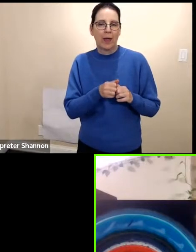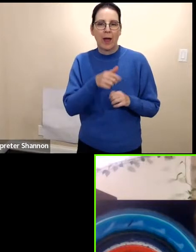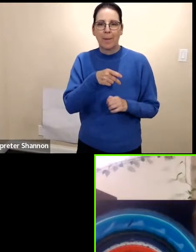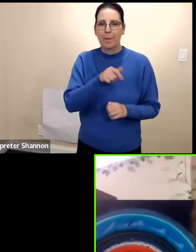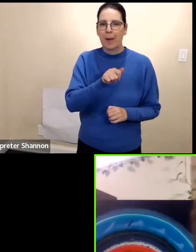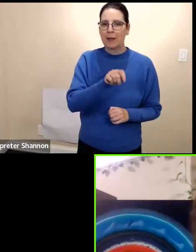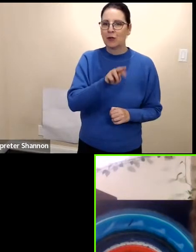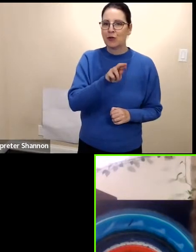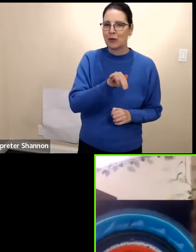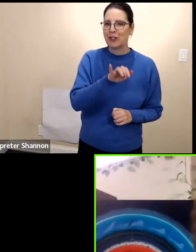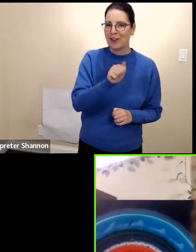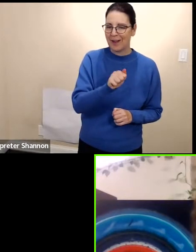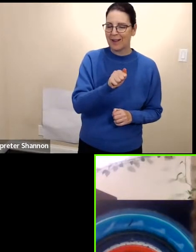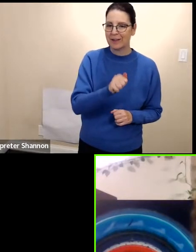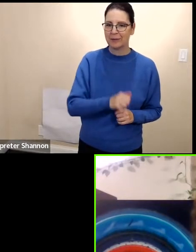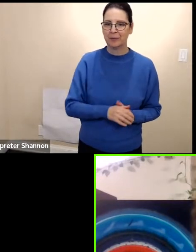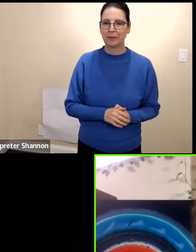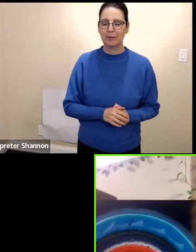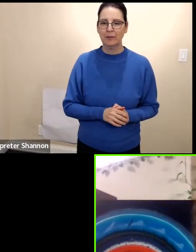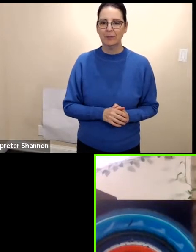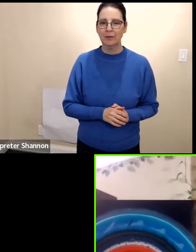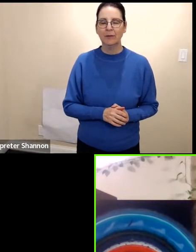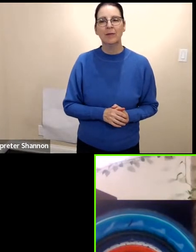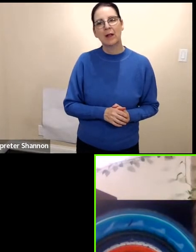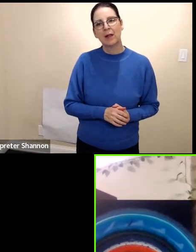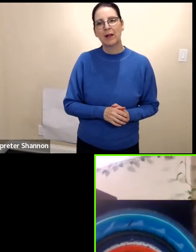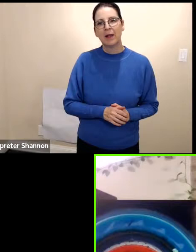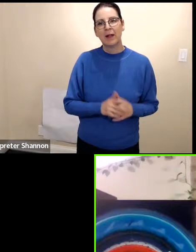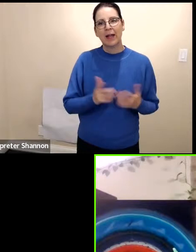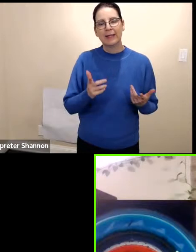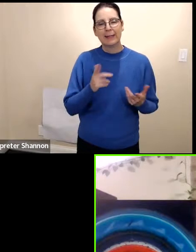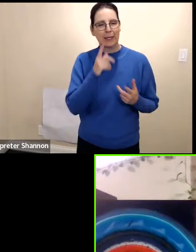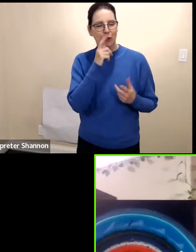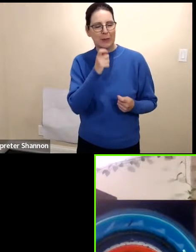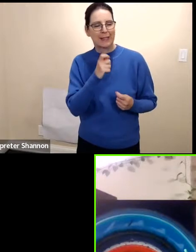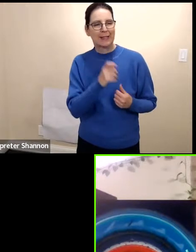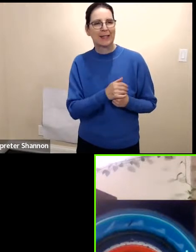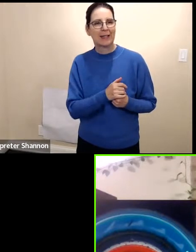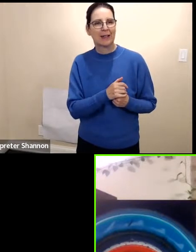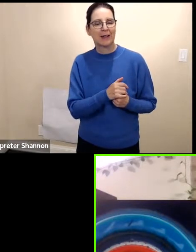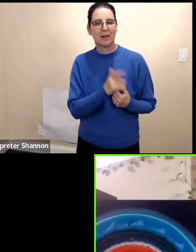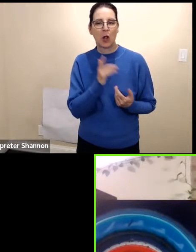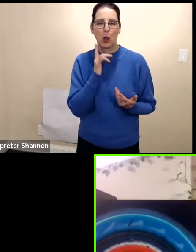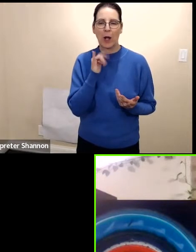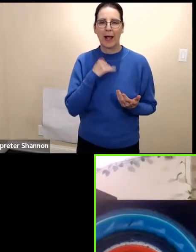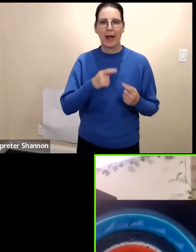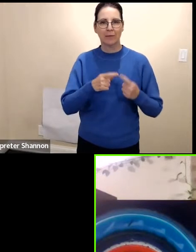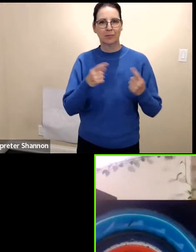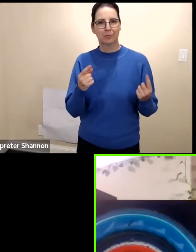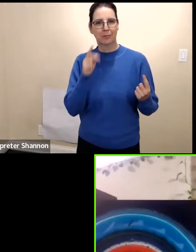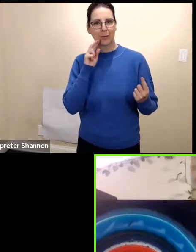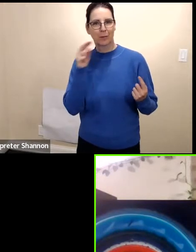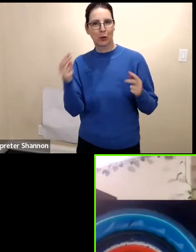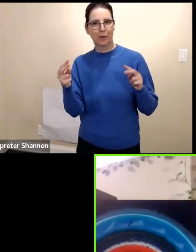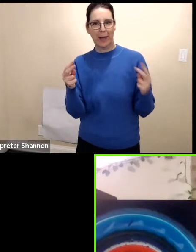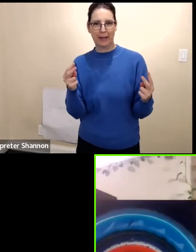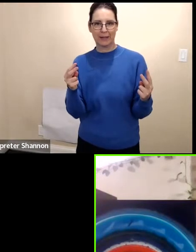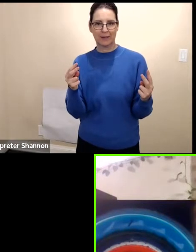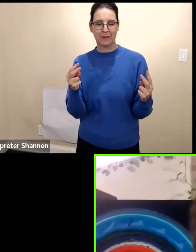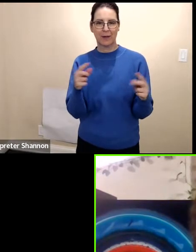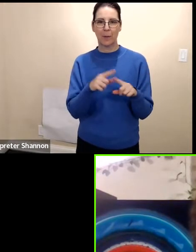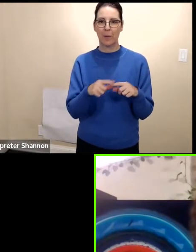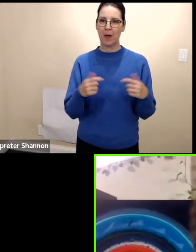that it's almost as though um we came into it from opposite perspectives and then have now